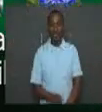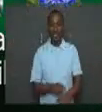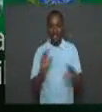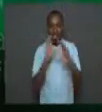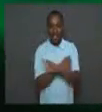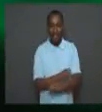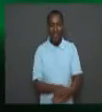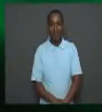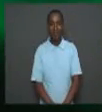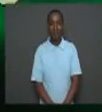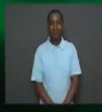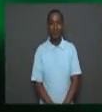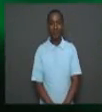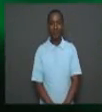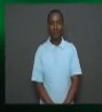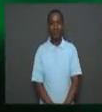Time's up.